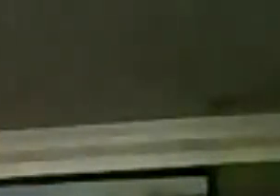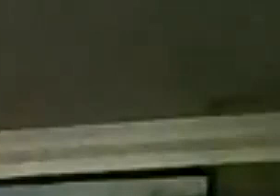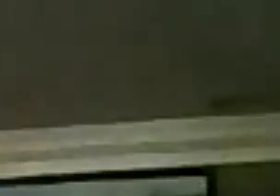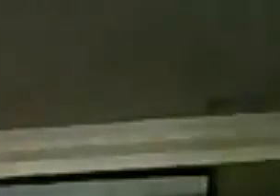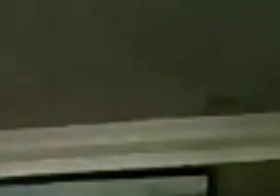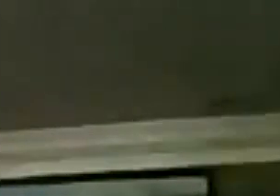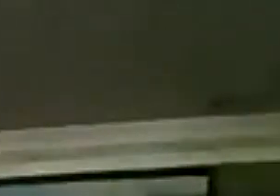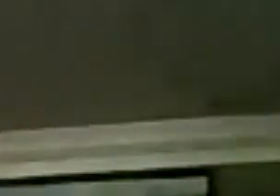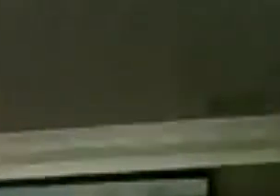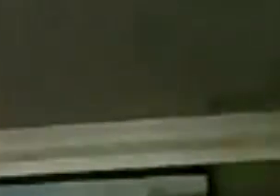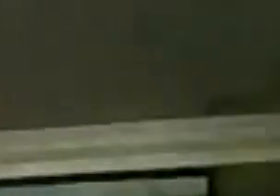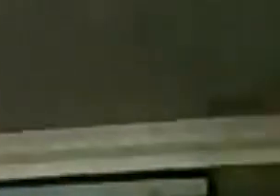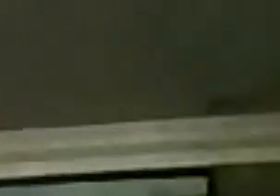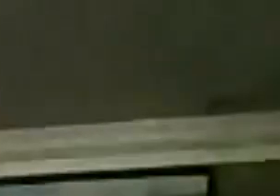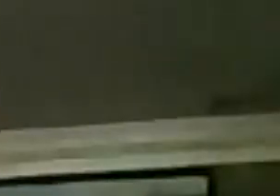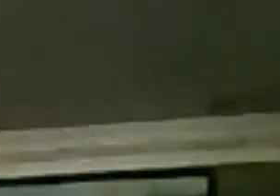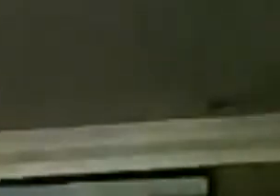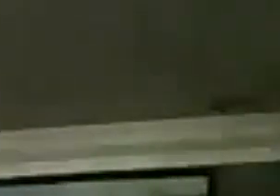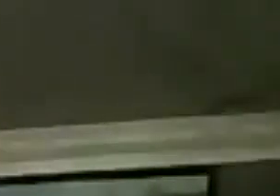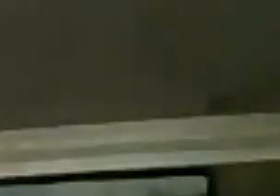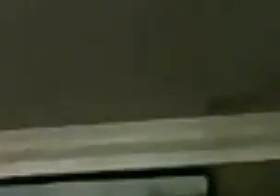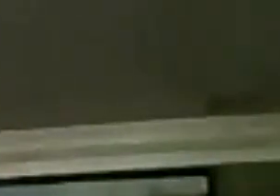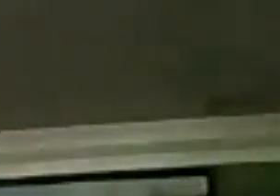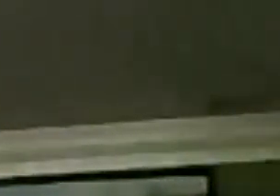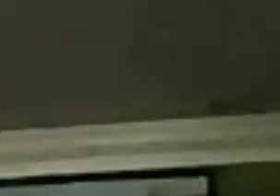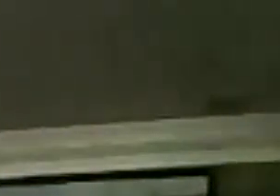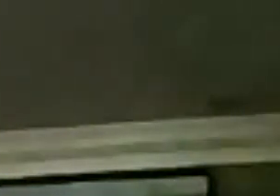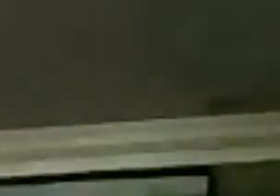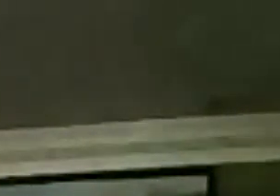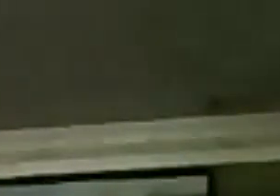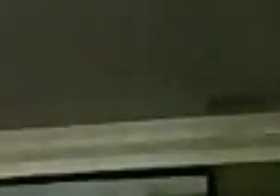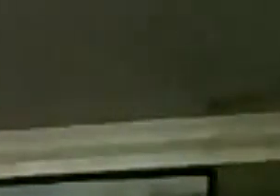twinriversusd.org website. I'm sorry, email, if they have any questions.